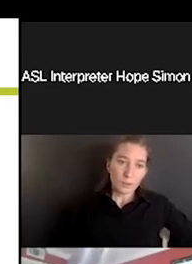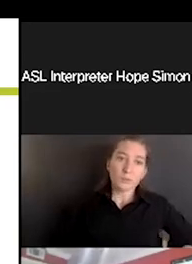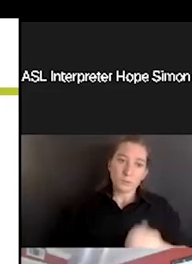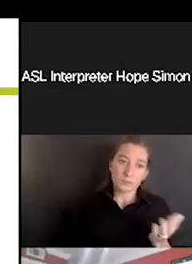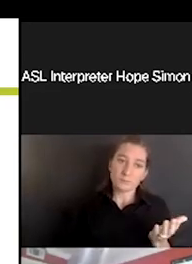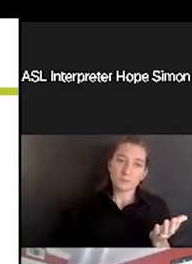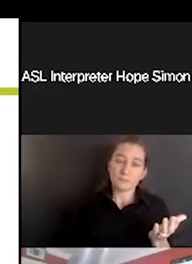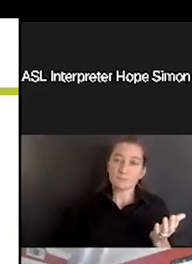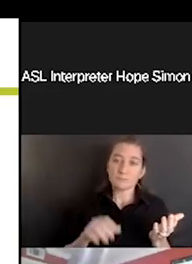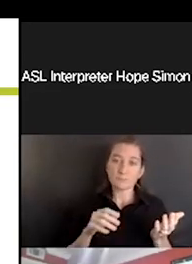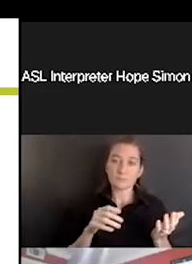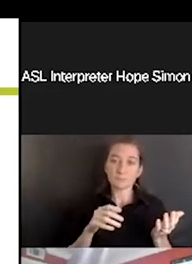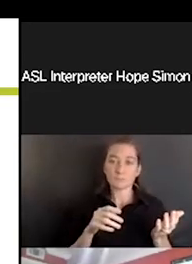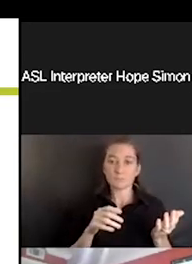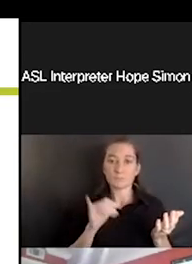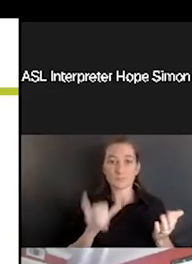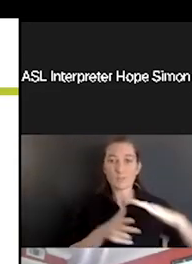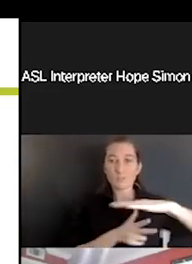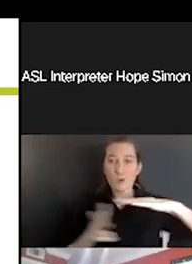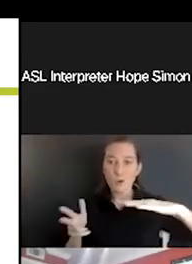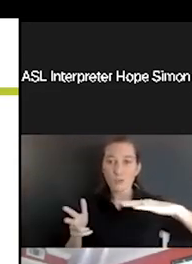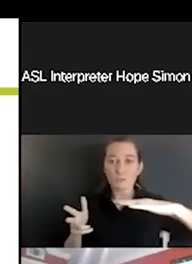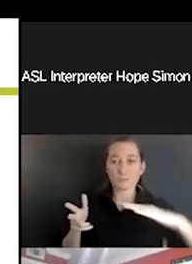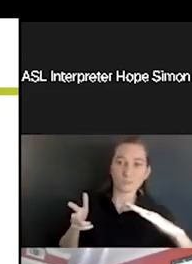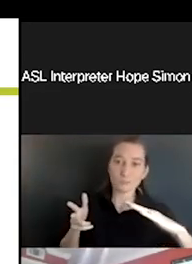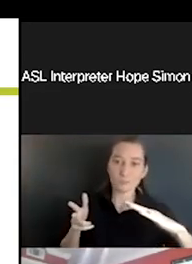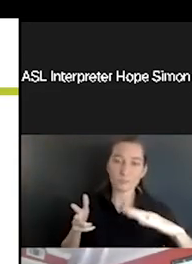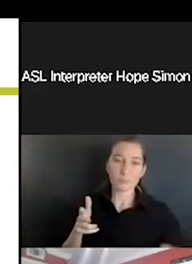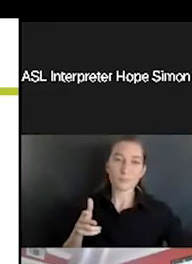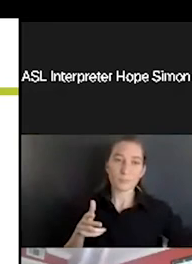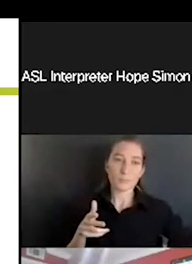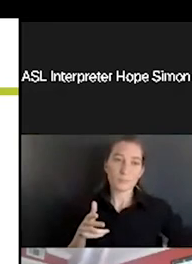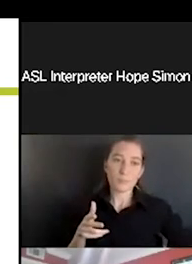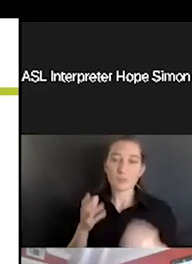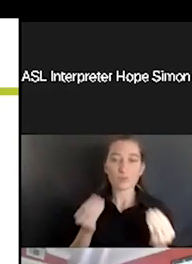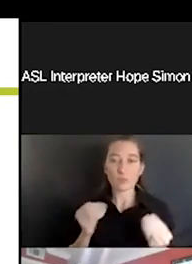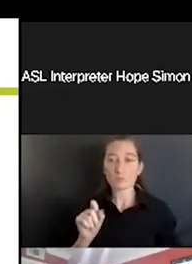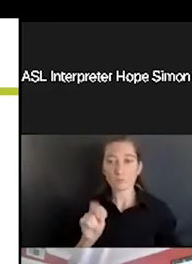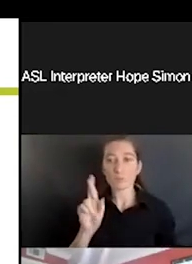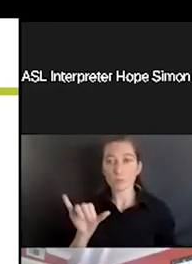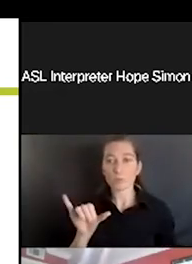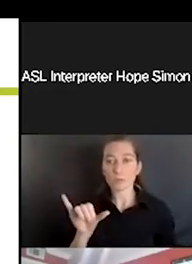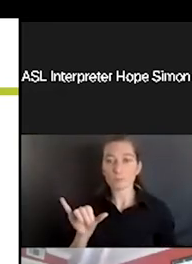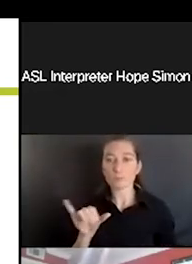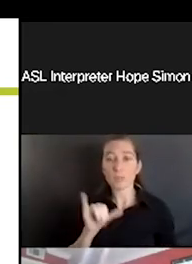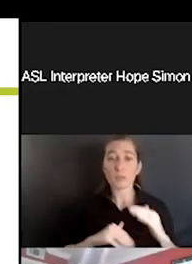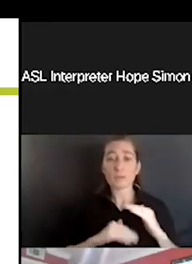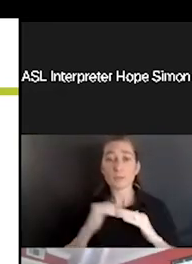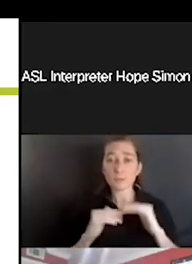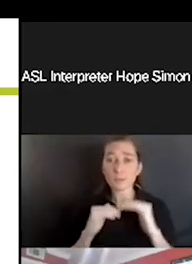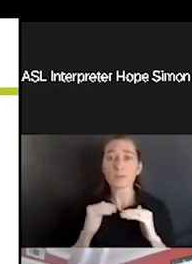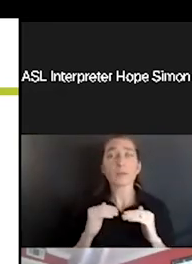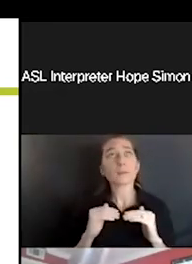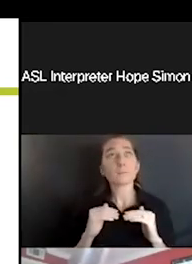that we observe a lot, which is the title of the presentation, is what we call soft story buildings. In reality, soft story is a deficiency that happens in not